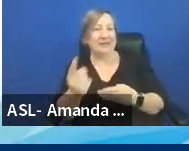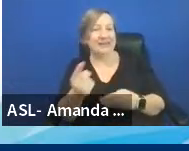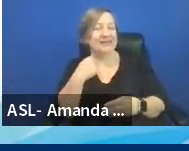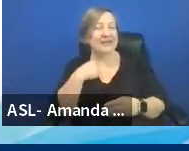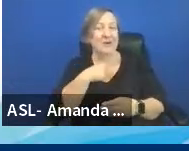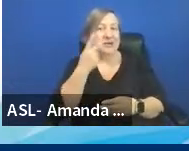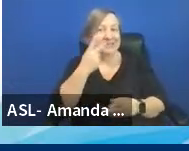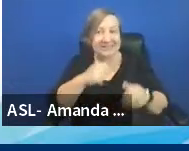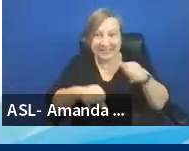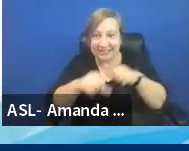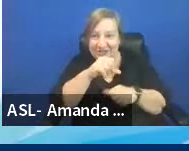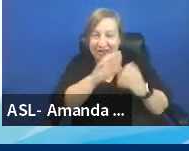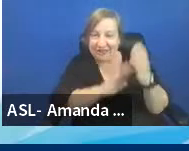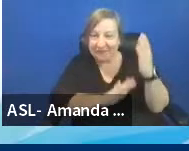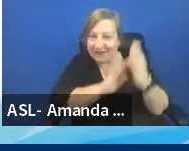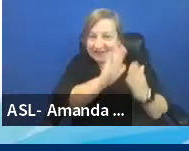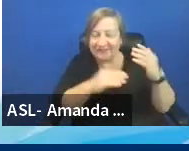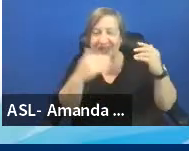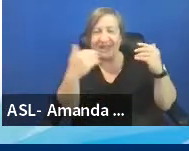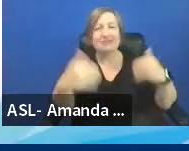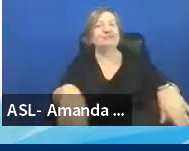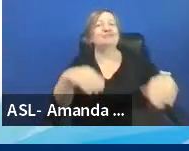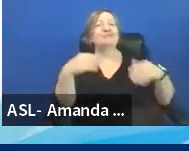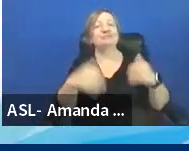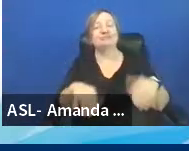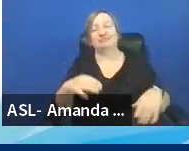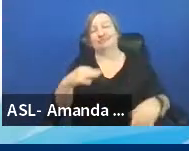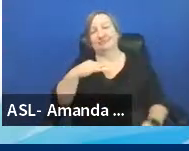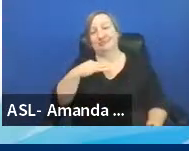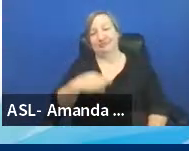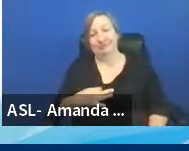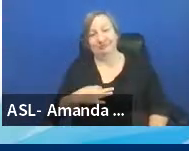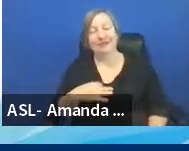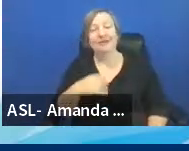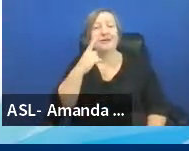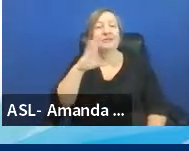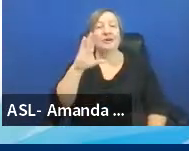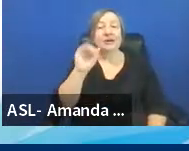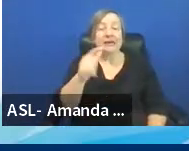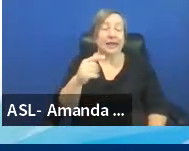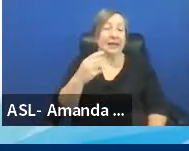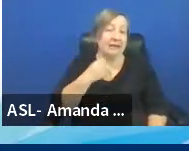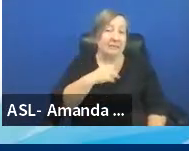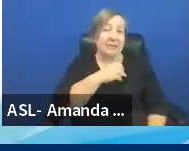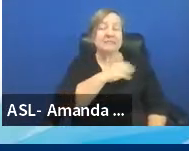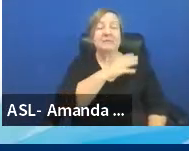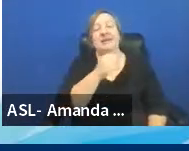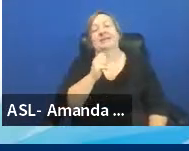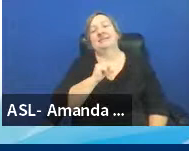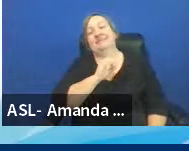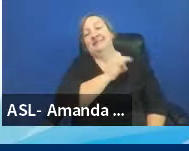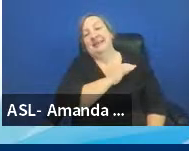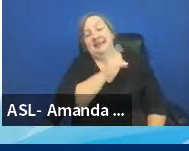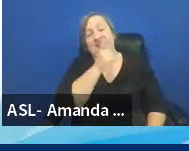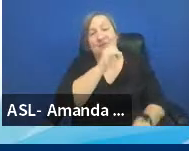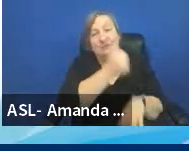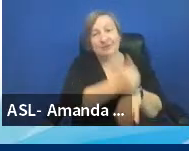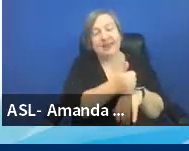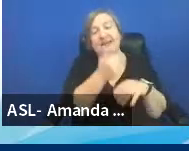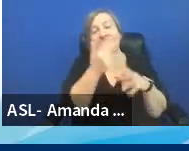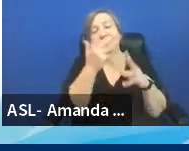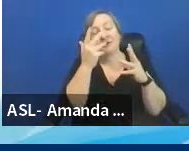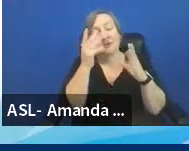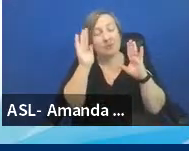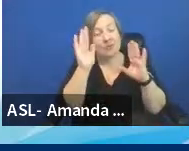other face to face, which was a bonus for not only some of the CAG members, but also the staff who set up a lovely tour and